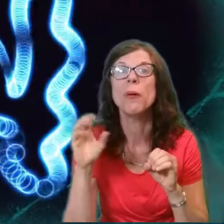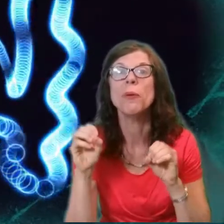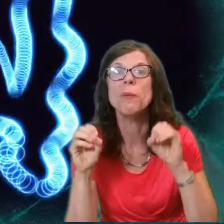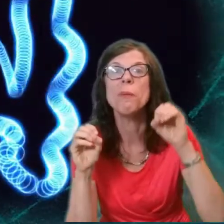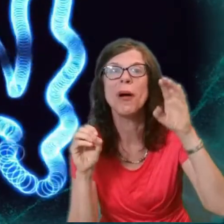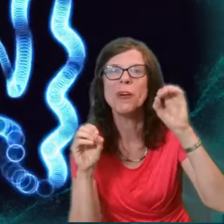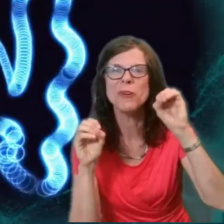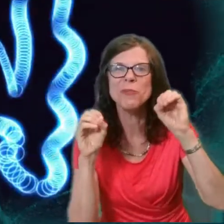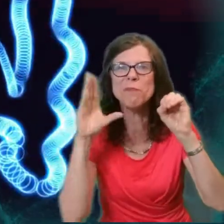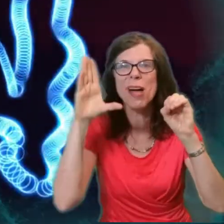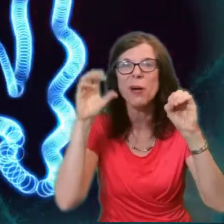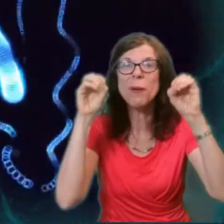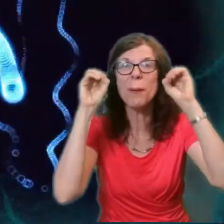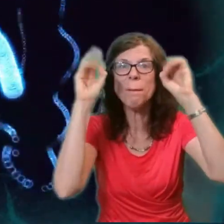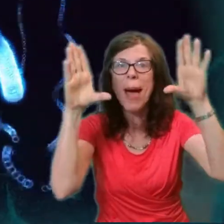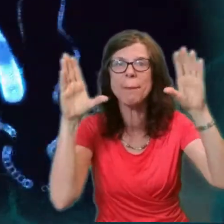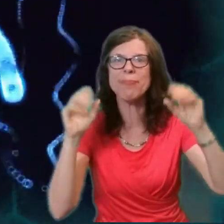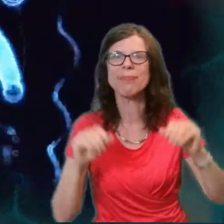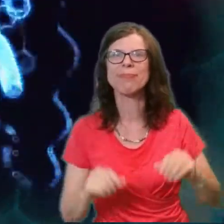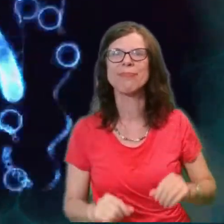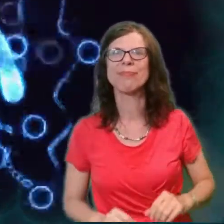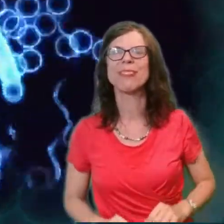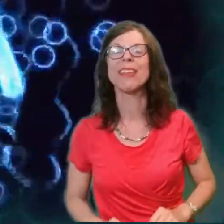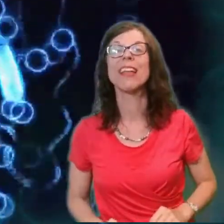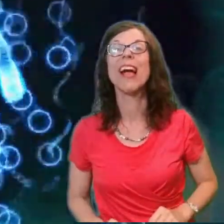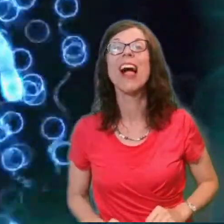Bubble, bubble, bubble, bubble.